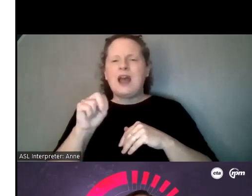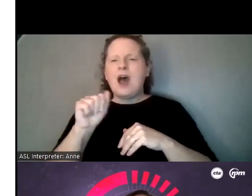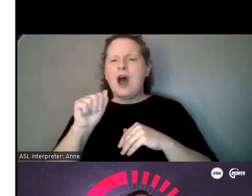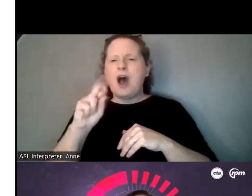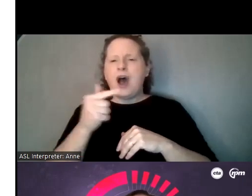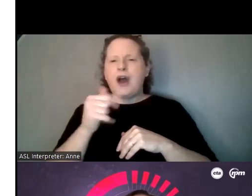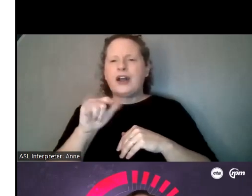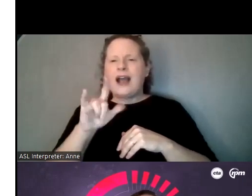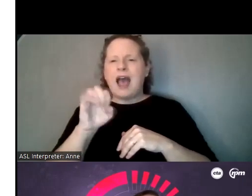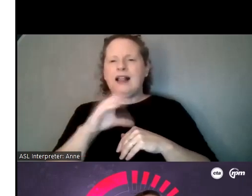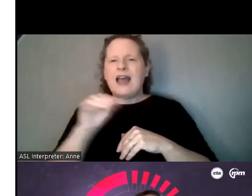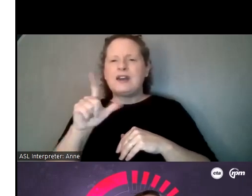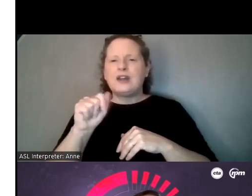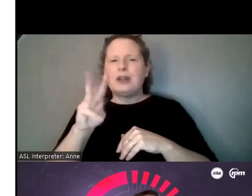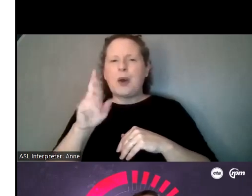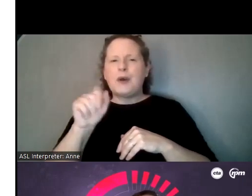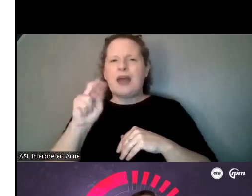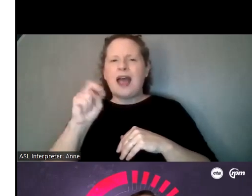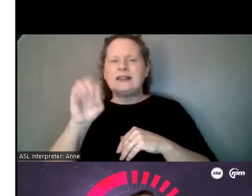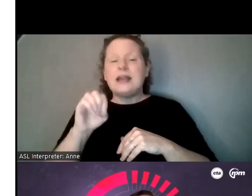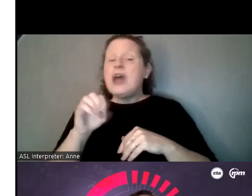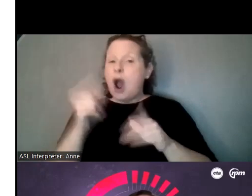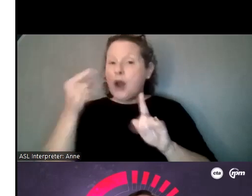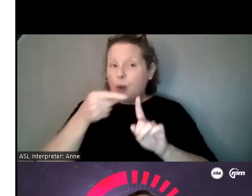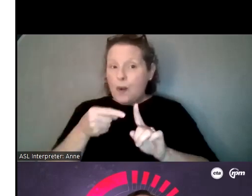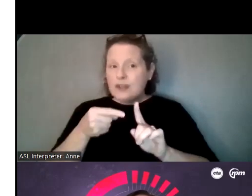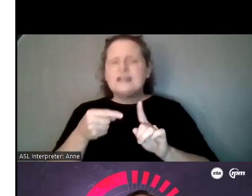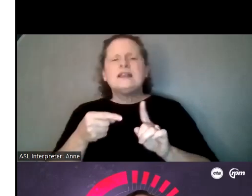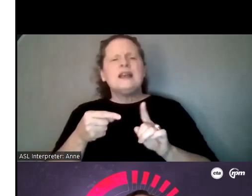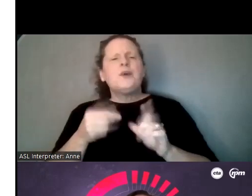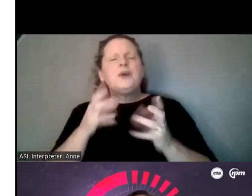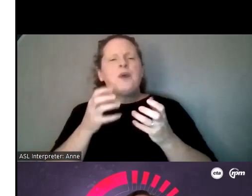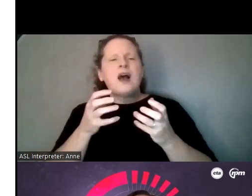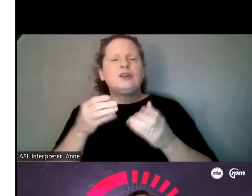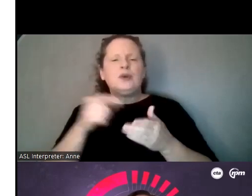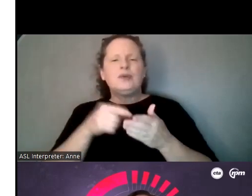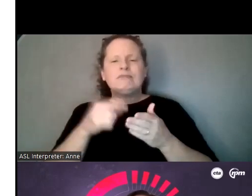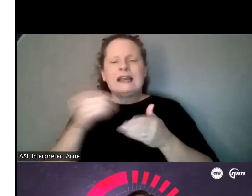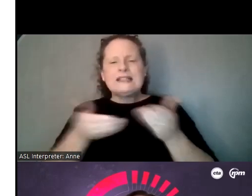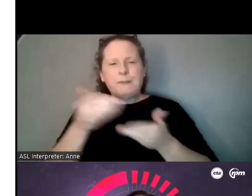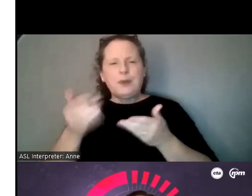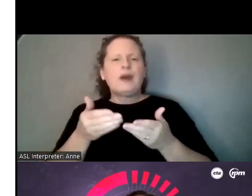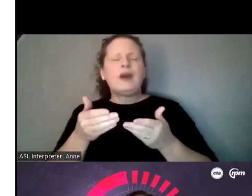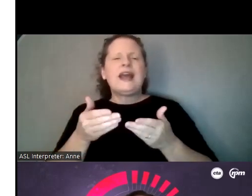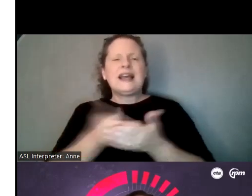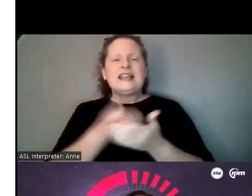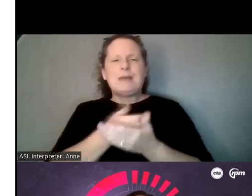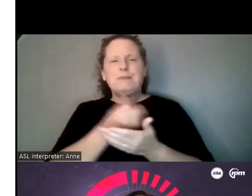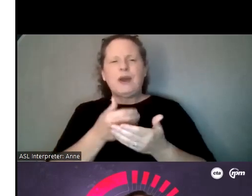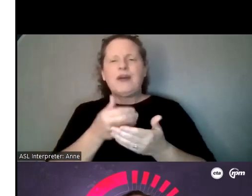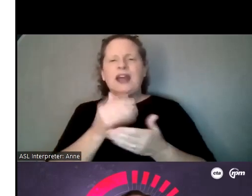Project goals. The CTA seeks to commission permanent contemporary artworks that are of superior artistic